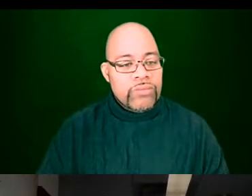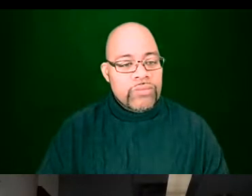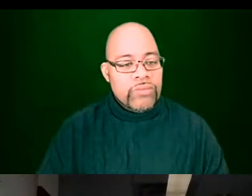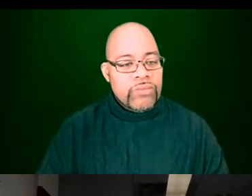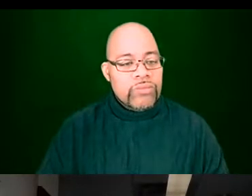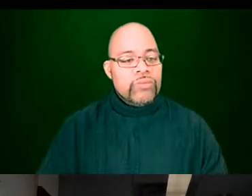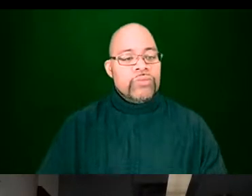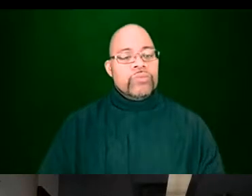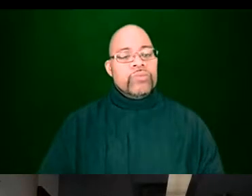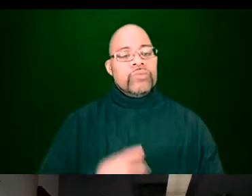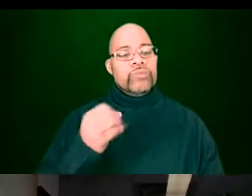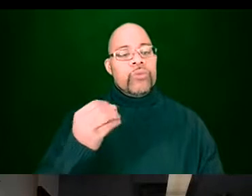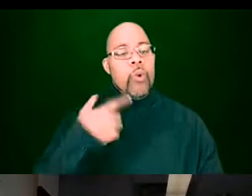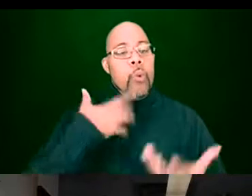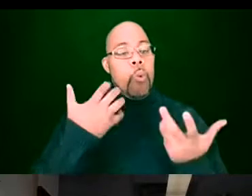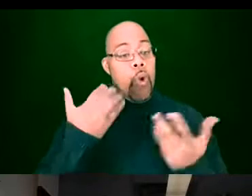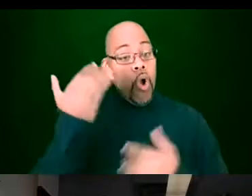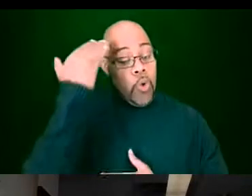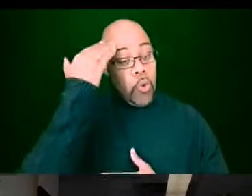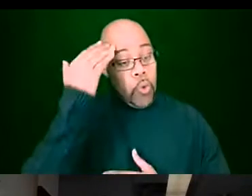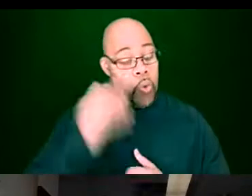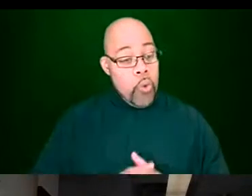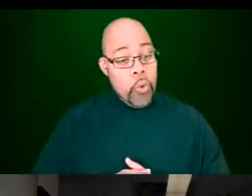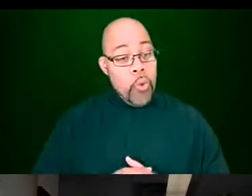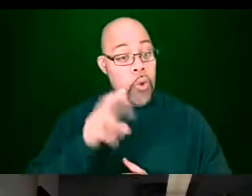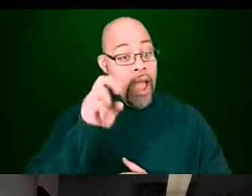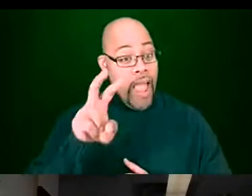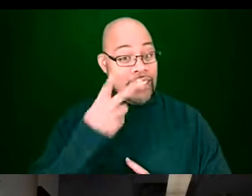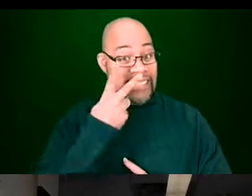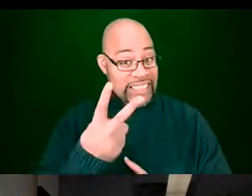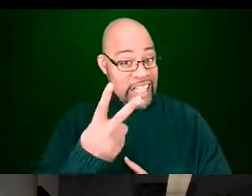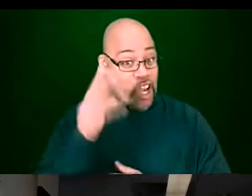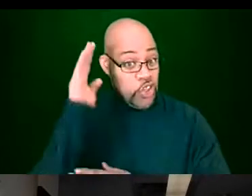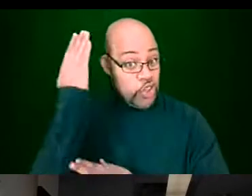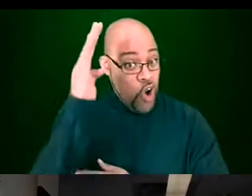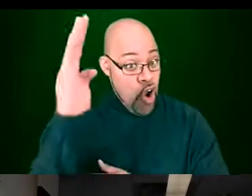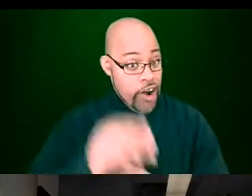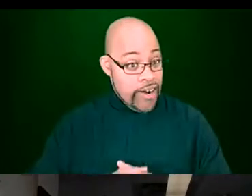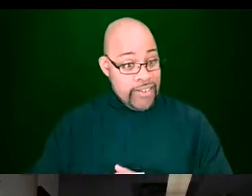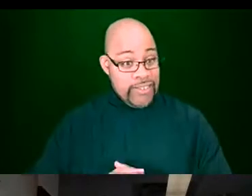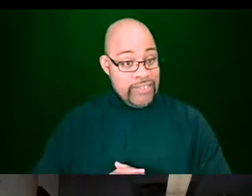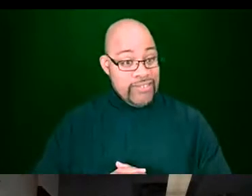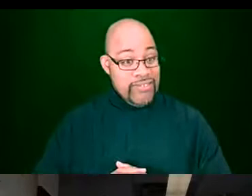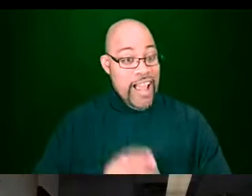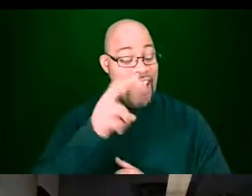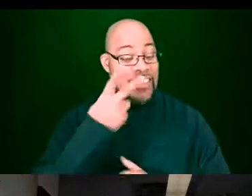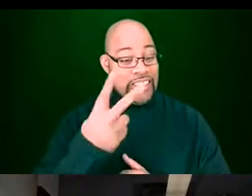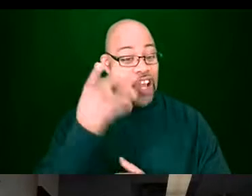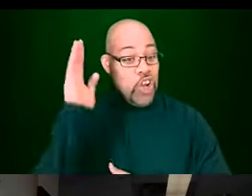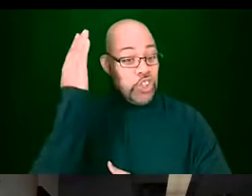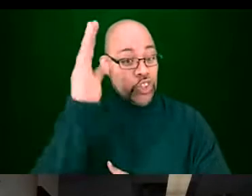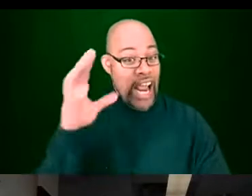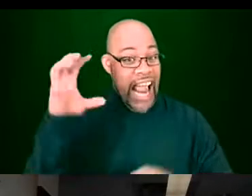So we wanted to know, have you ever seen a shark? Have you ever seen a shark